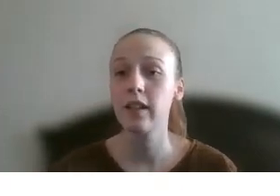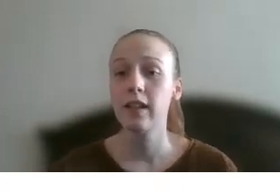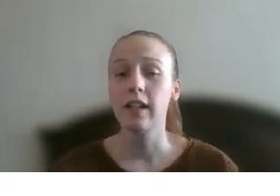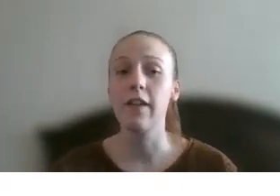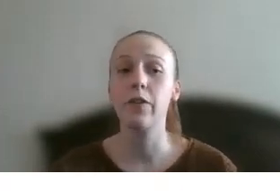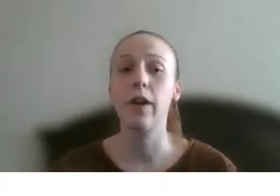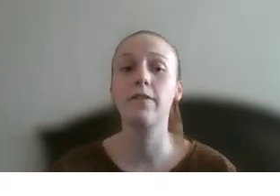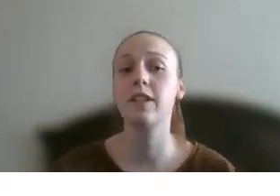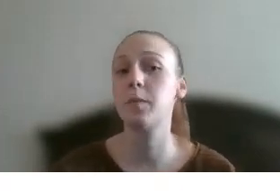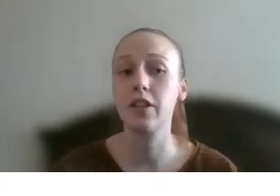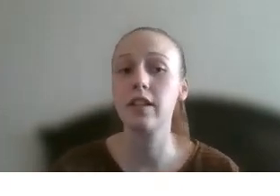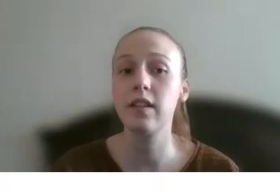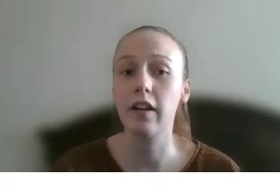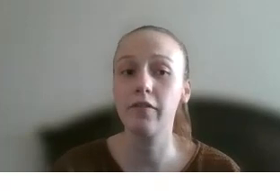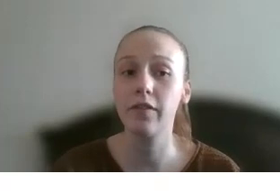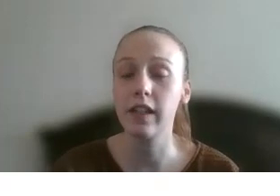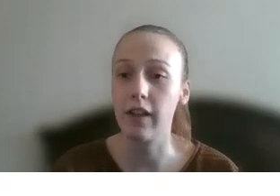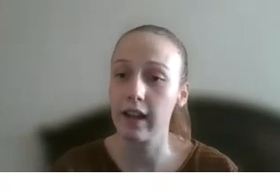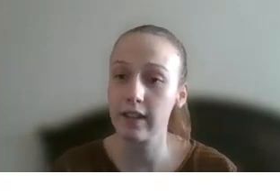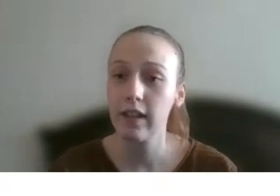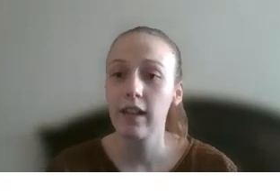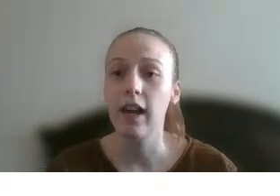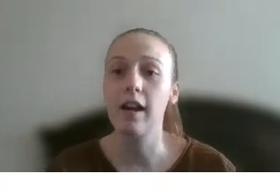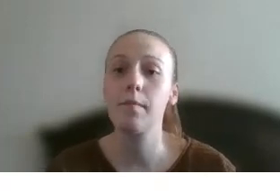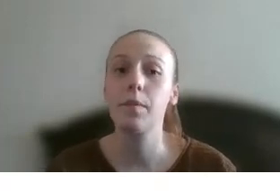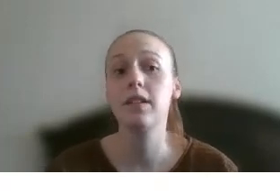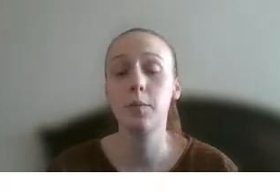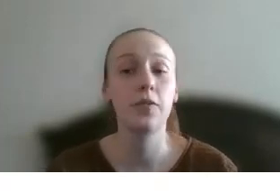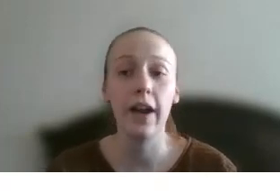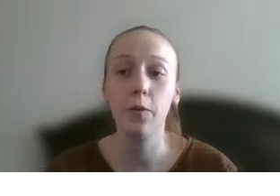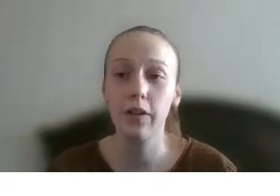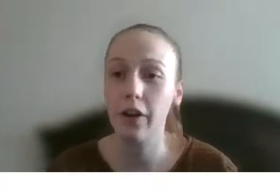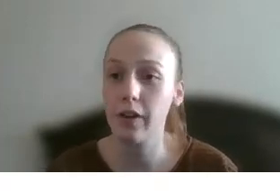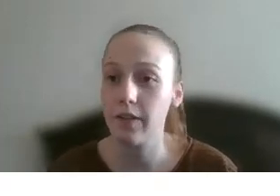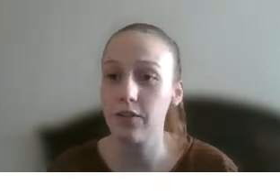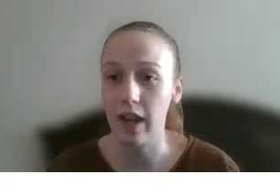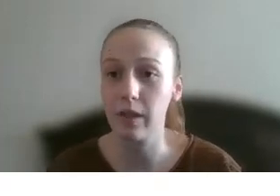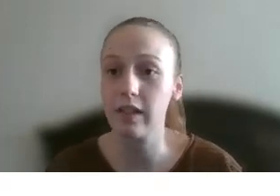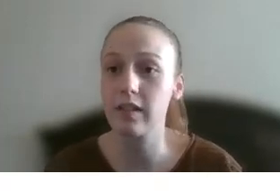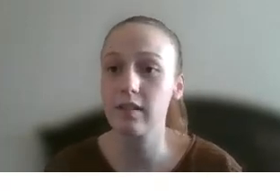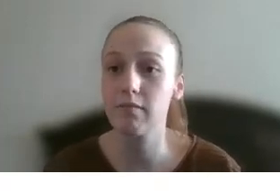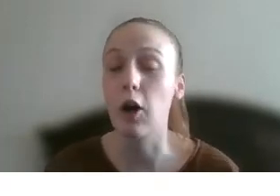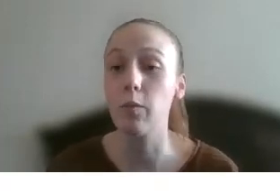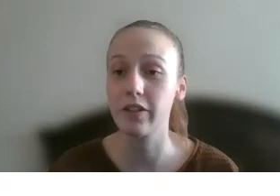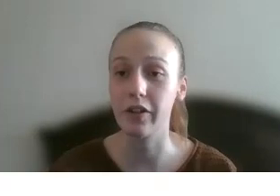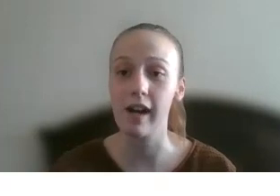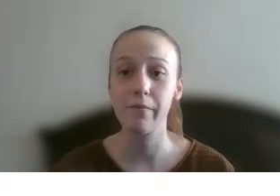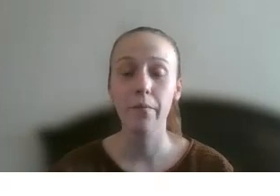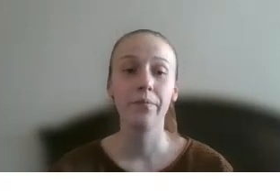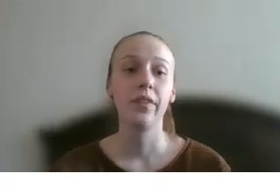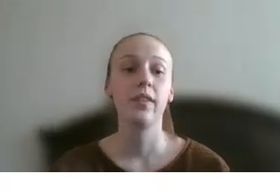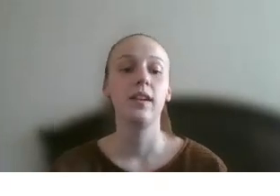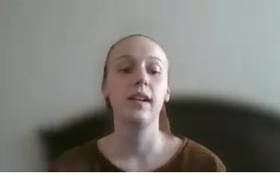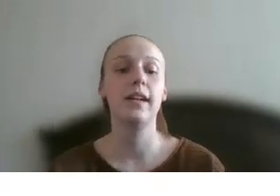about if you have suspicions of neglect, because the provider will know if this family is homeless or